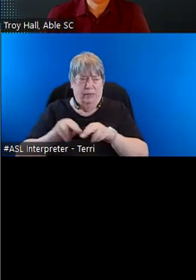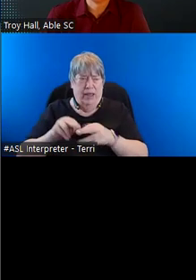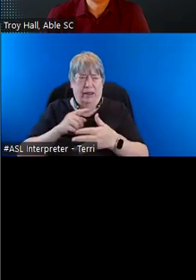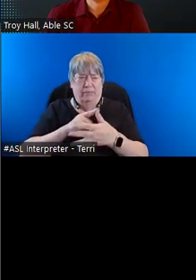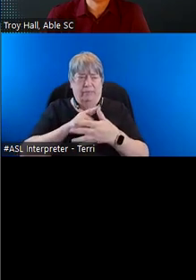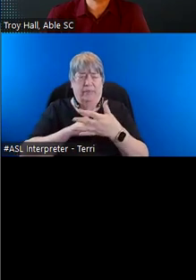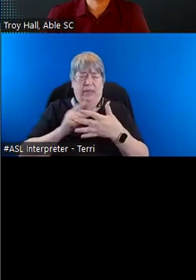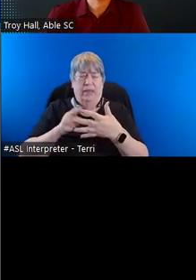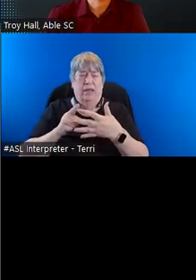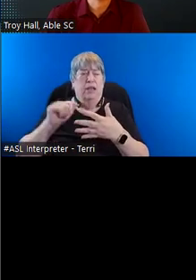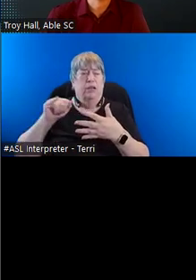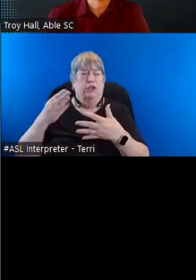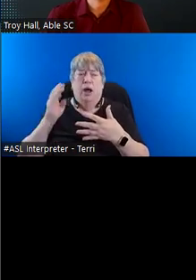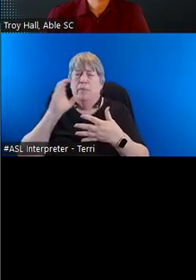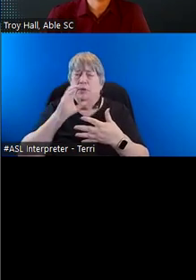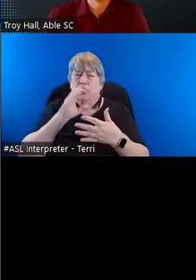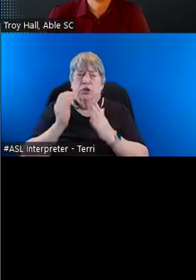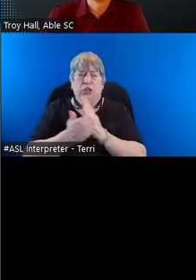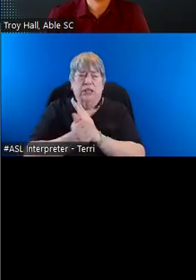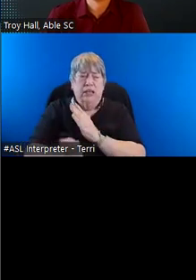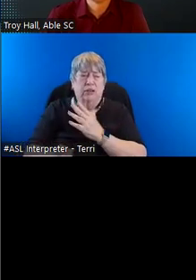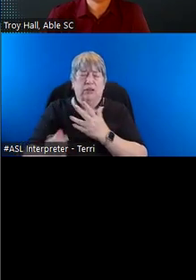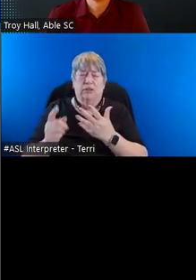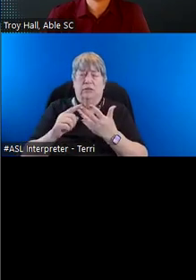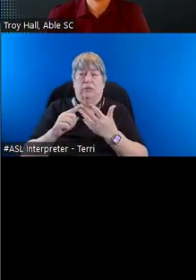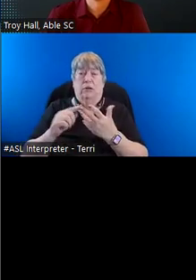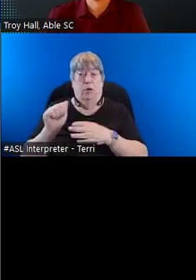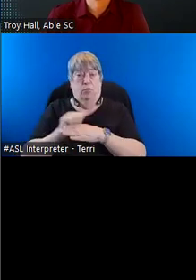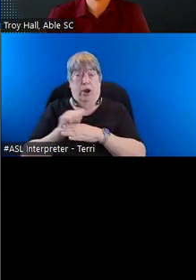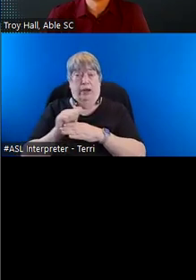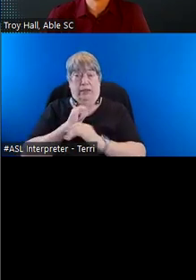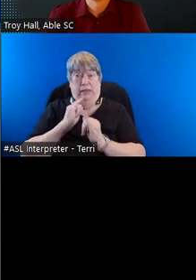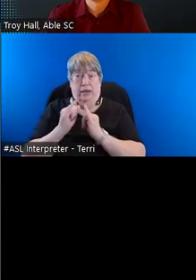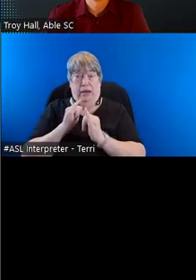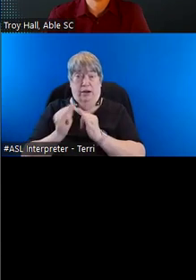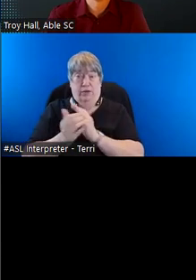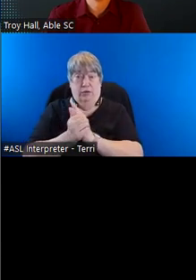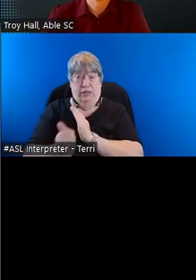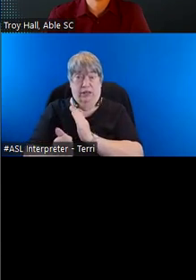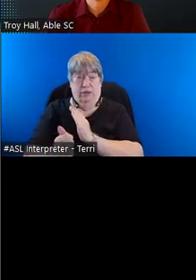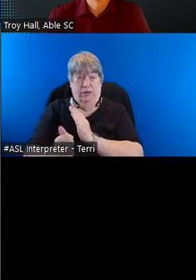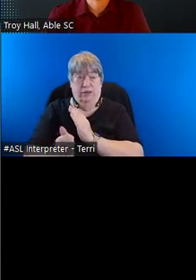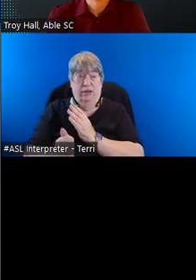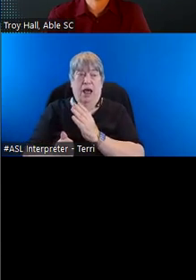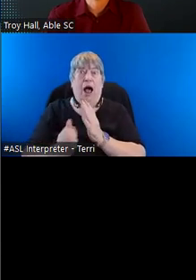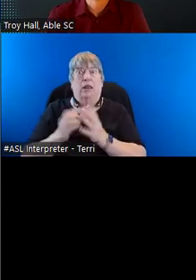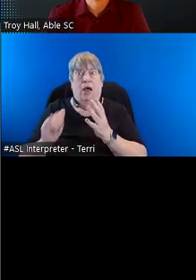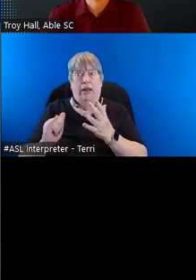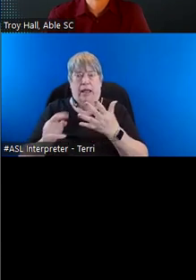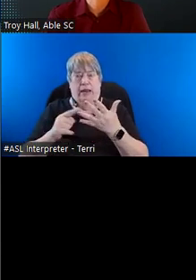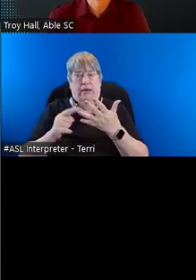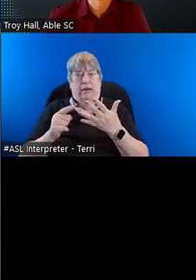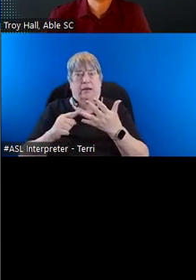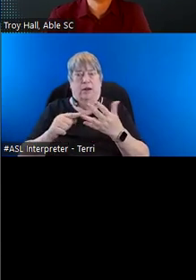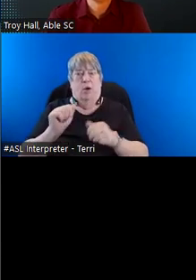practicing interview skills. A big chunk of this falls under workplace etiquette, right?